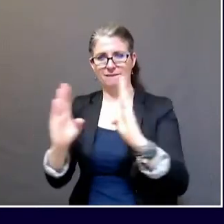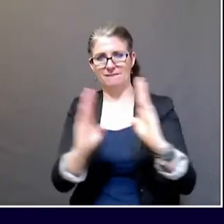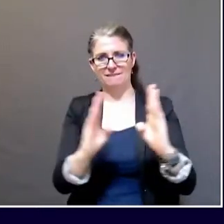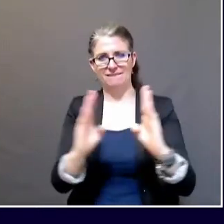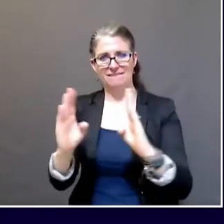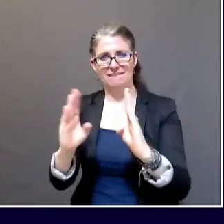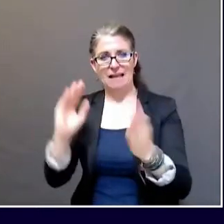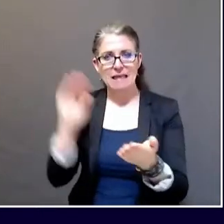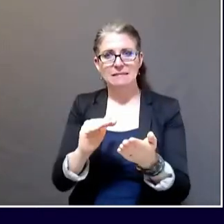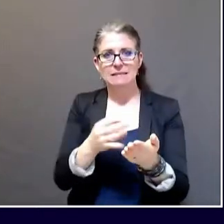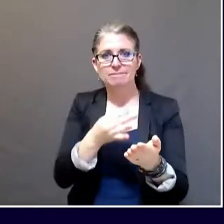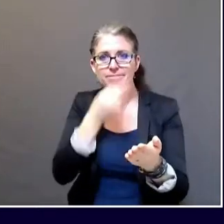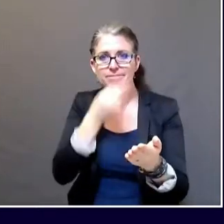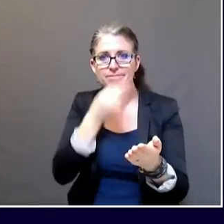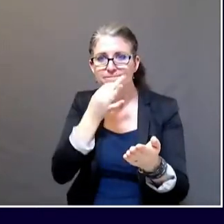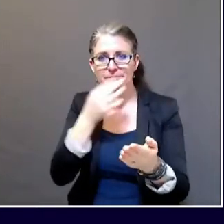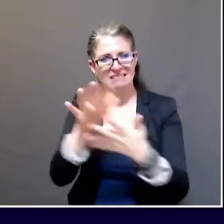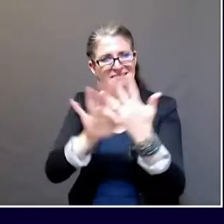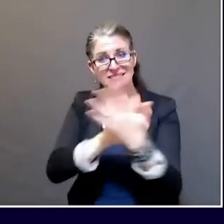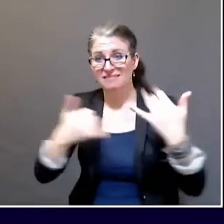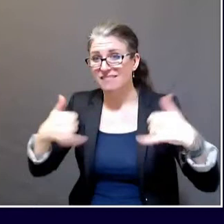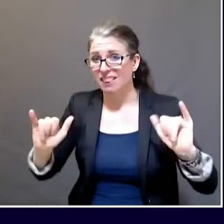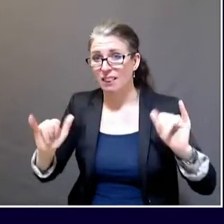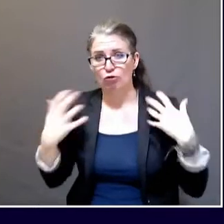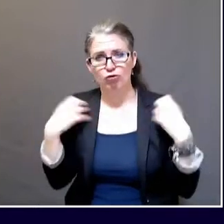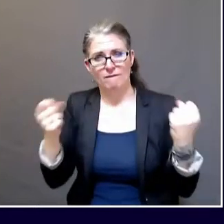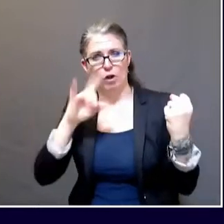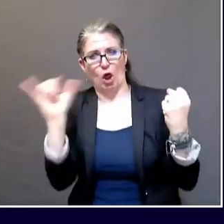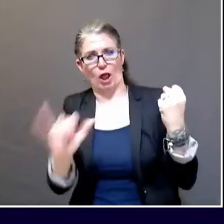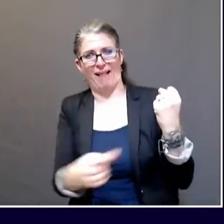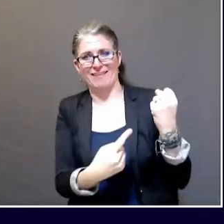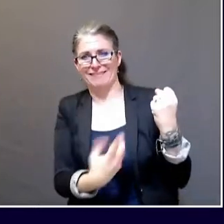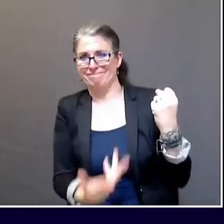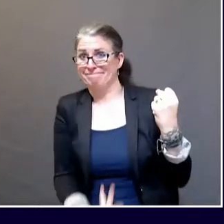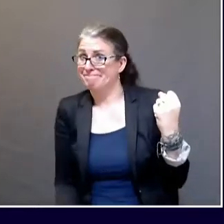I'm going to turn over to Joe Lawler next.